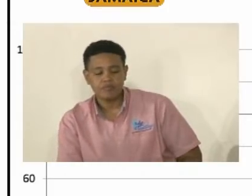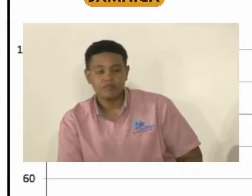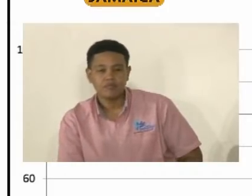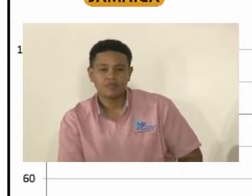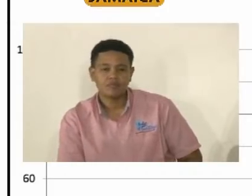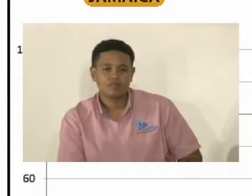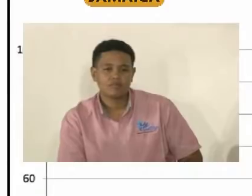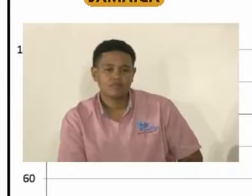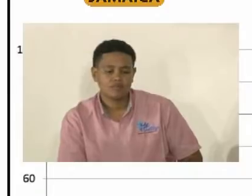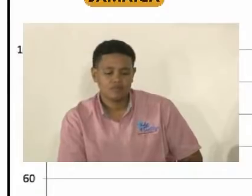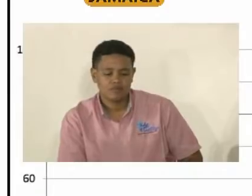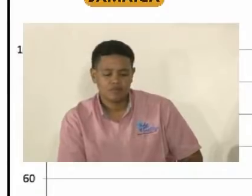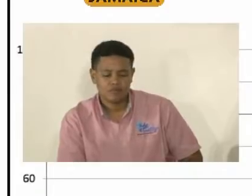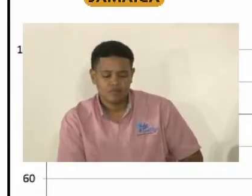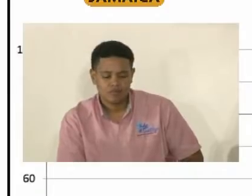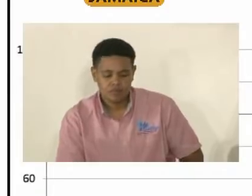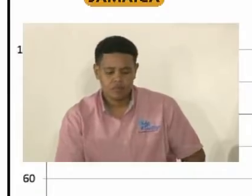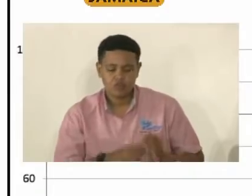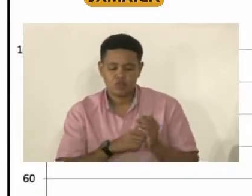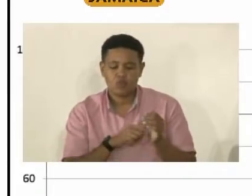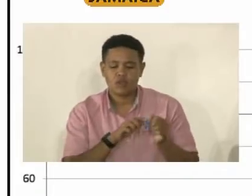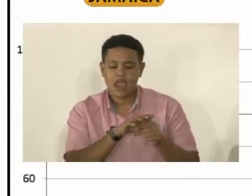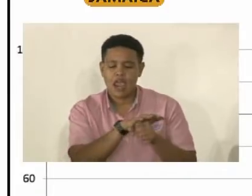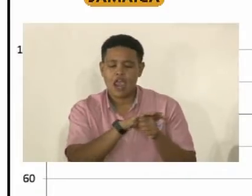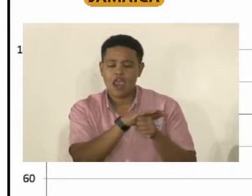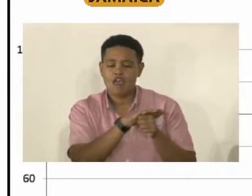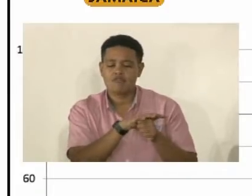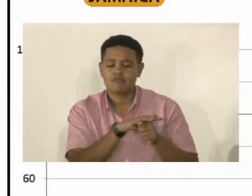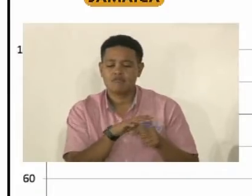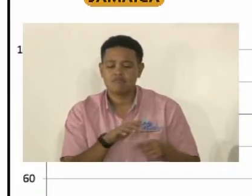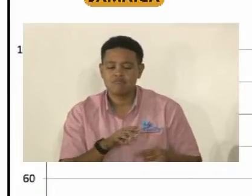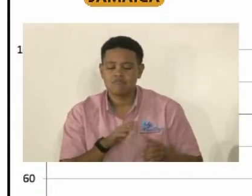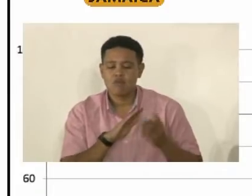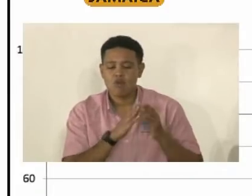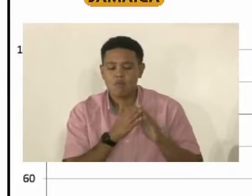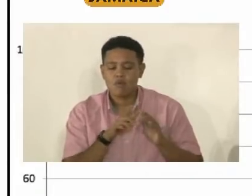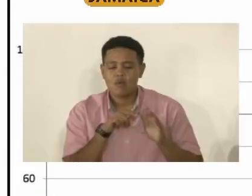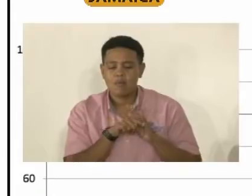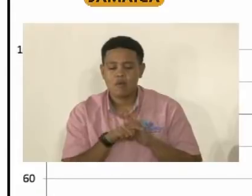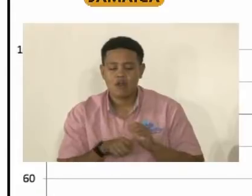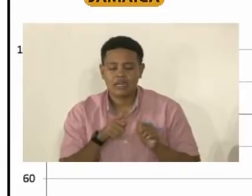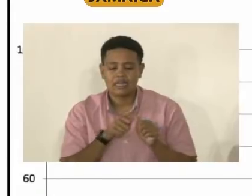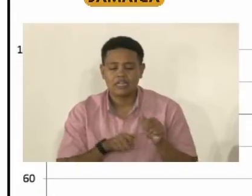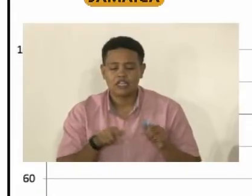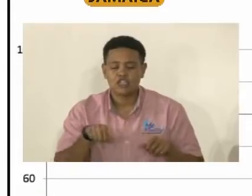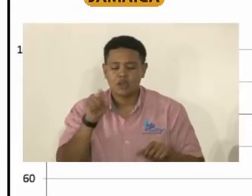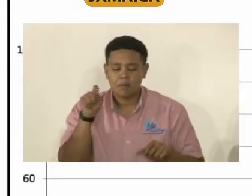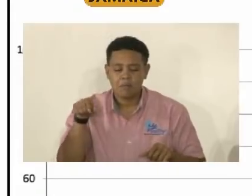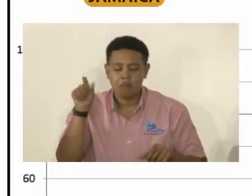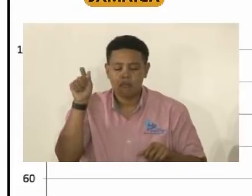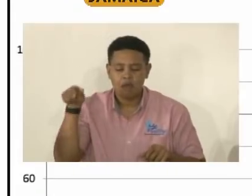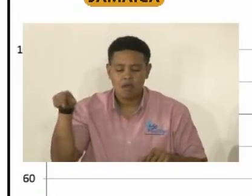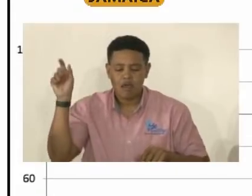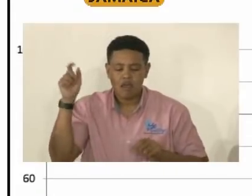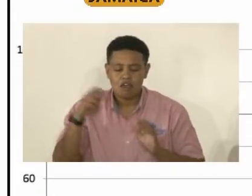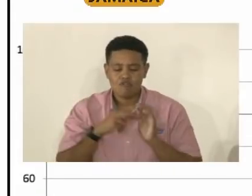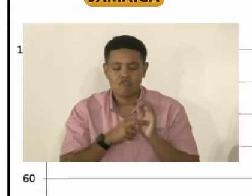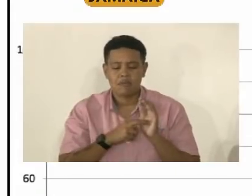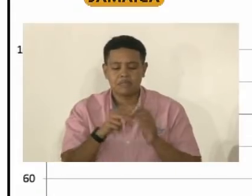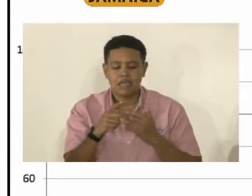it shows a geographic distribution of murders. Each one of those bars represents a